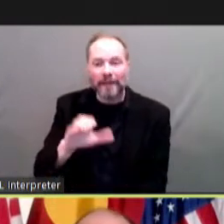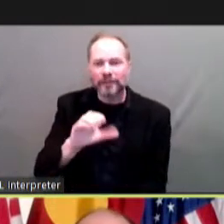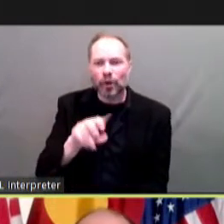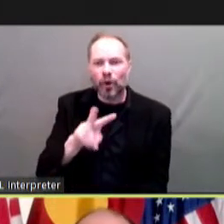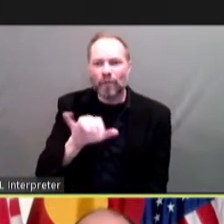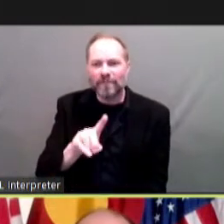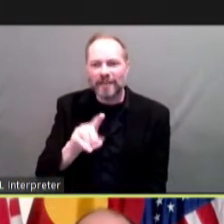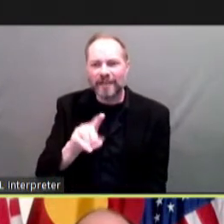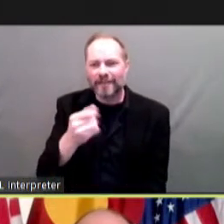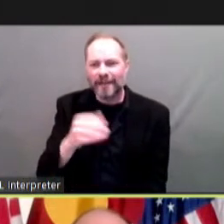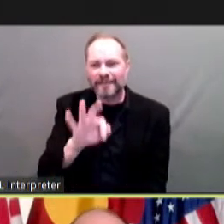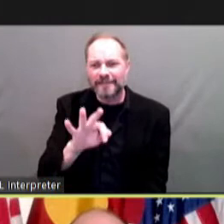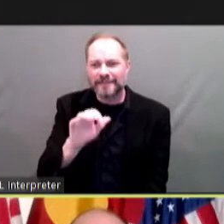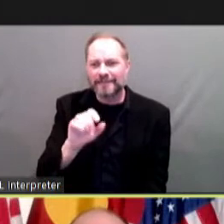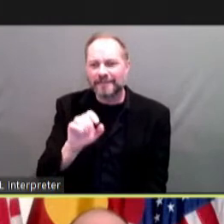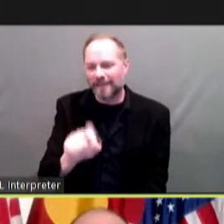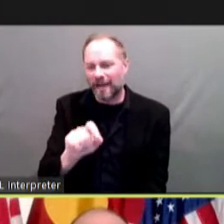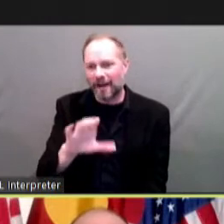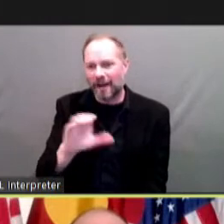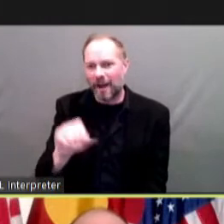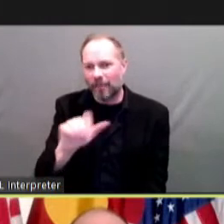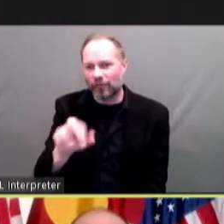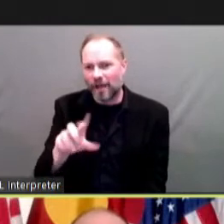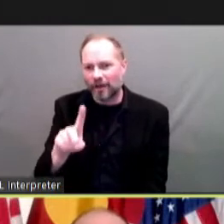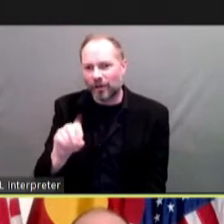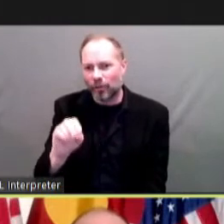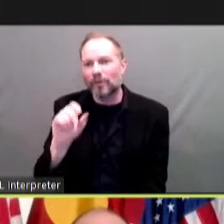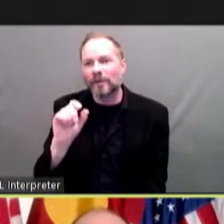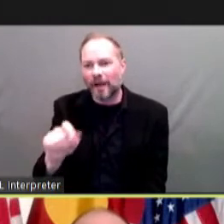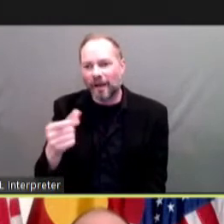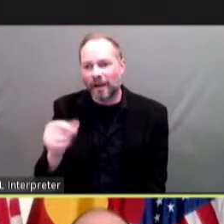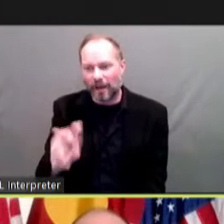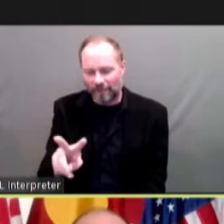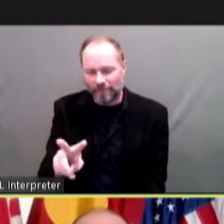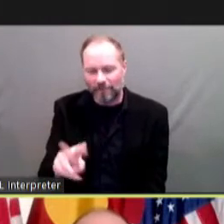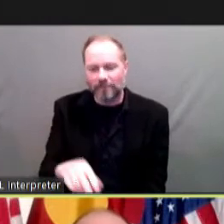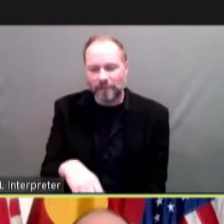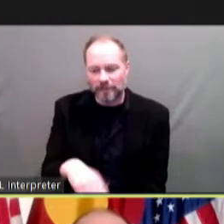COVID19.colorado.gov/testing if you want to do that to sign up for the vaccine.